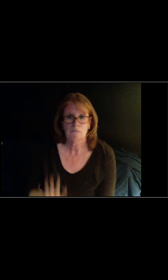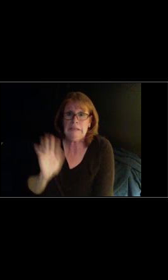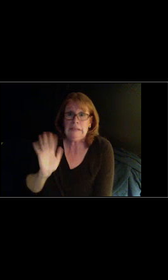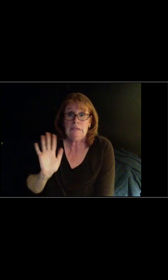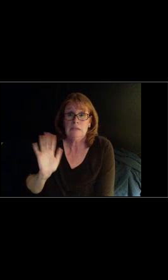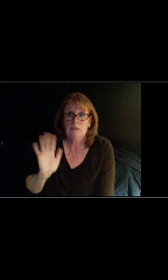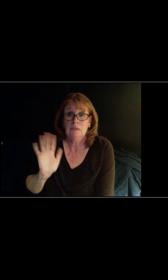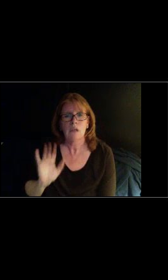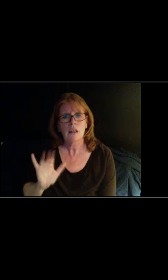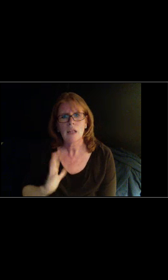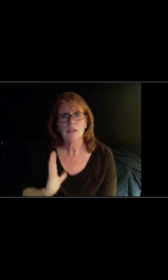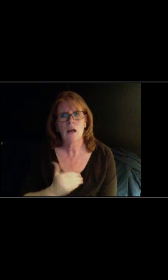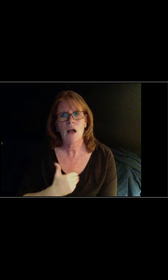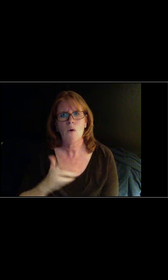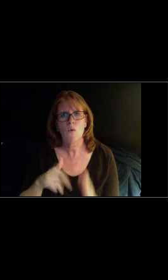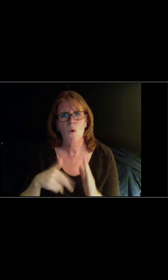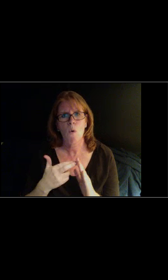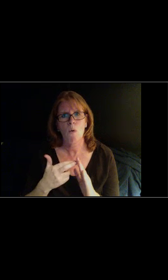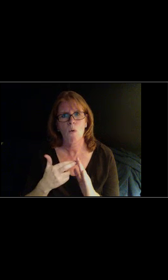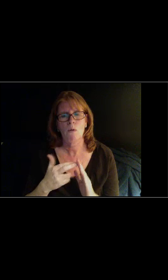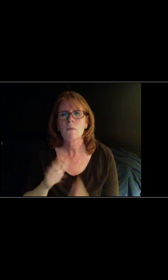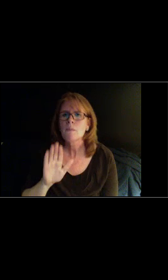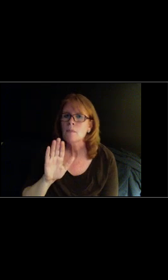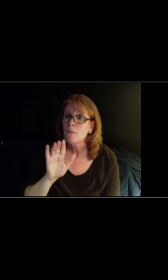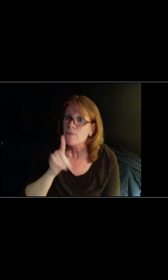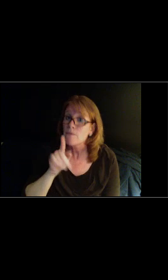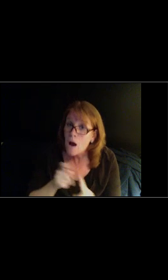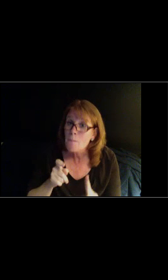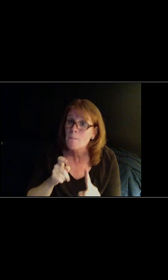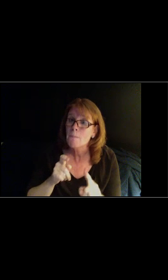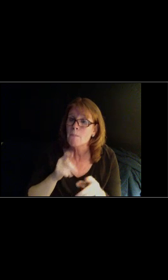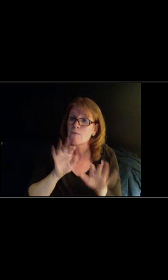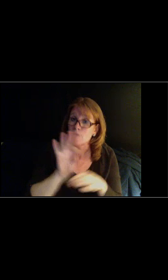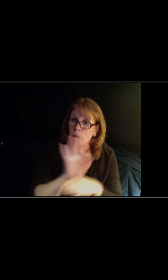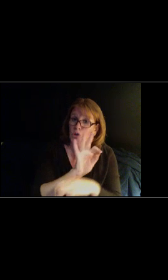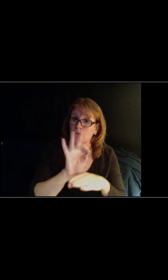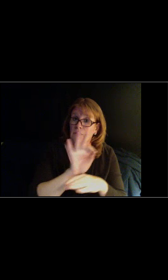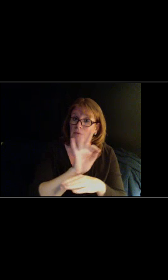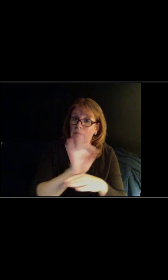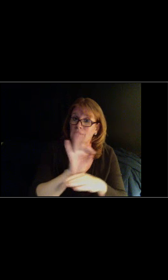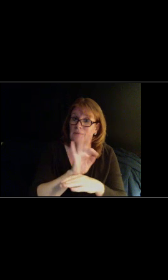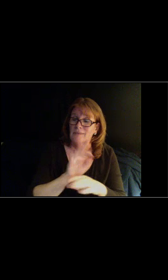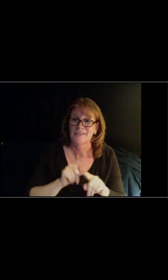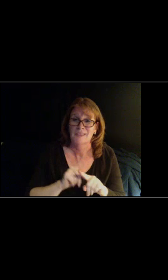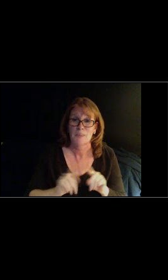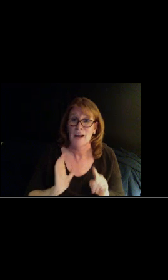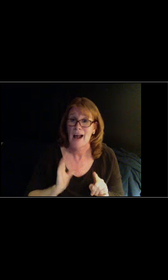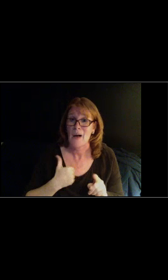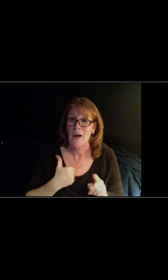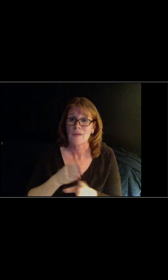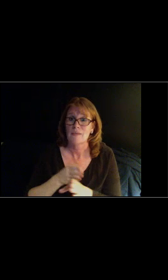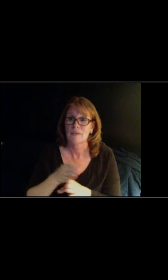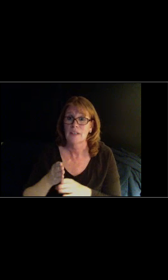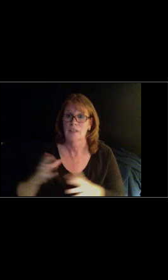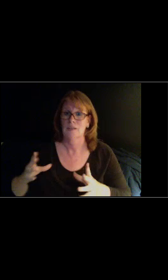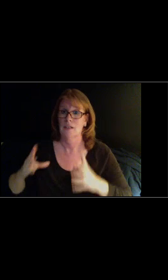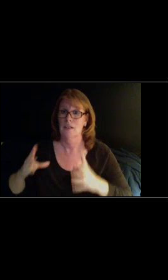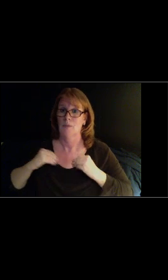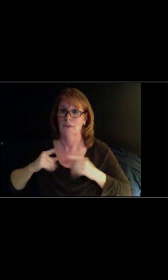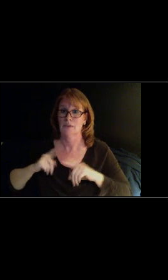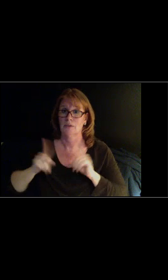Yes, we do convey what one person says to the other, and that's part of our role. But from a functional